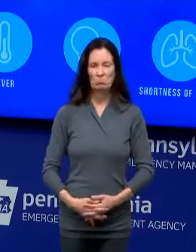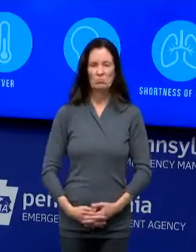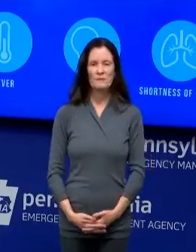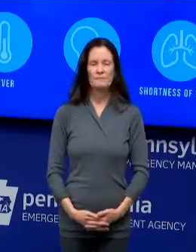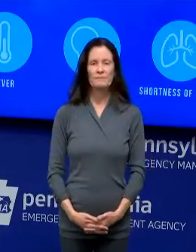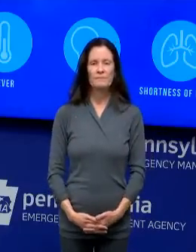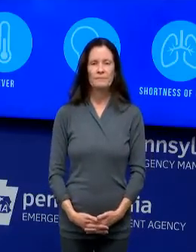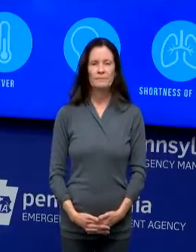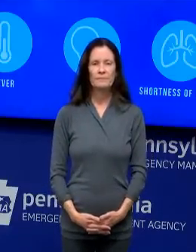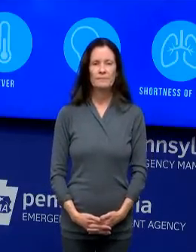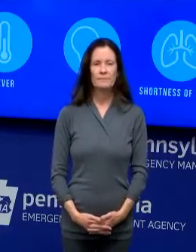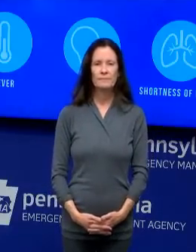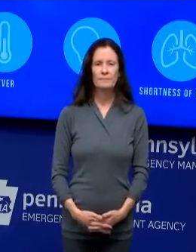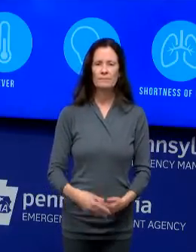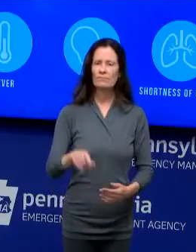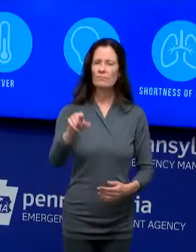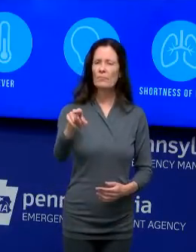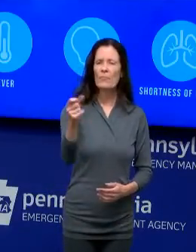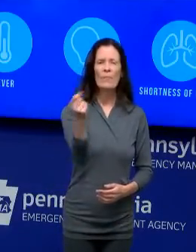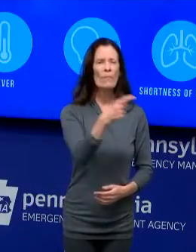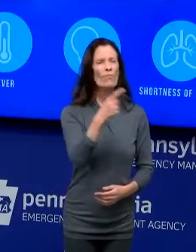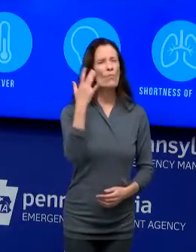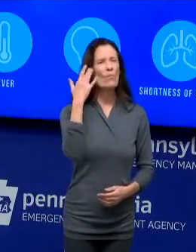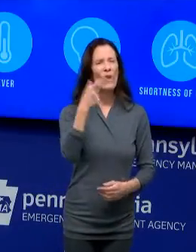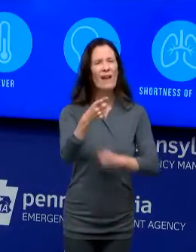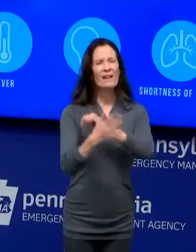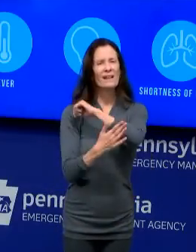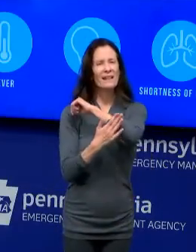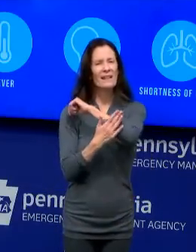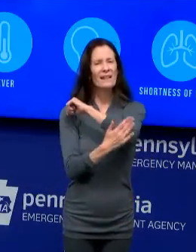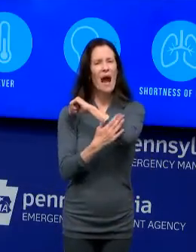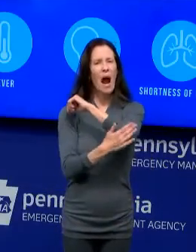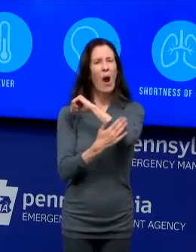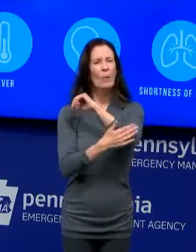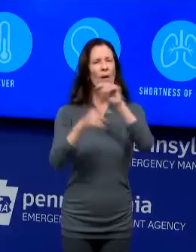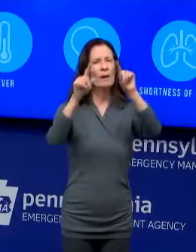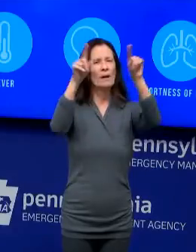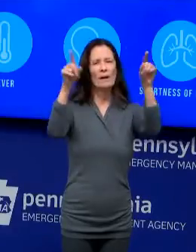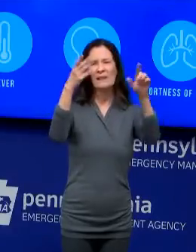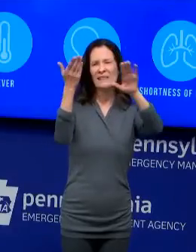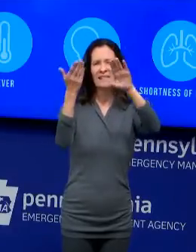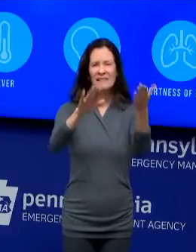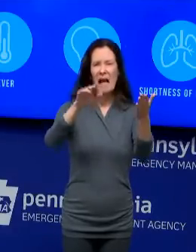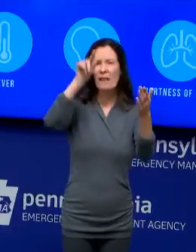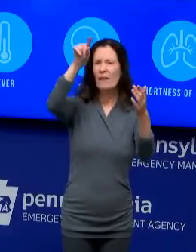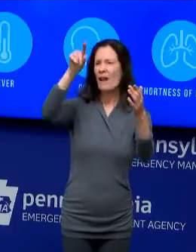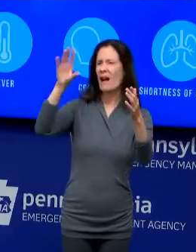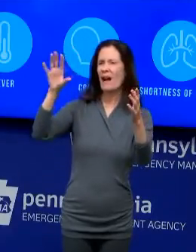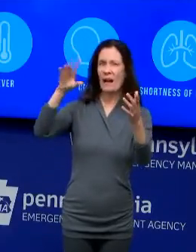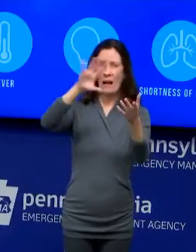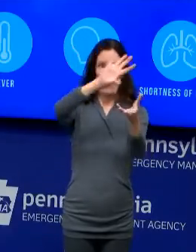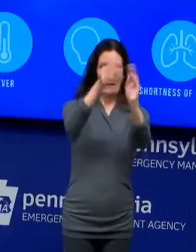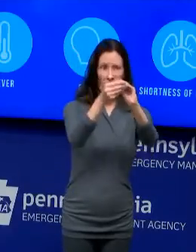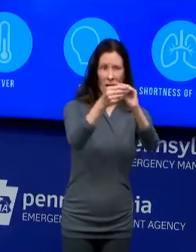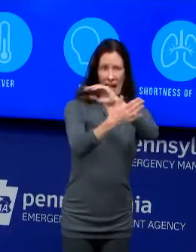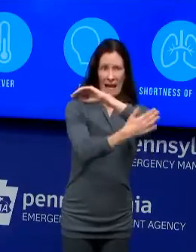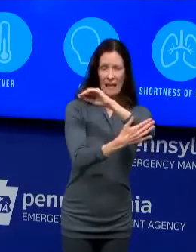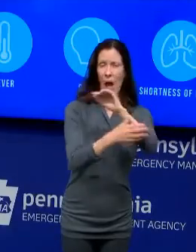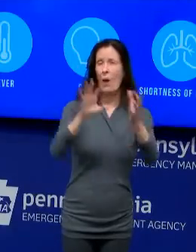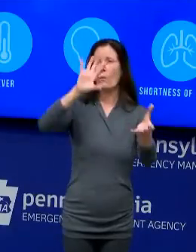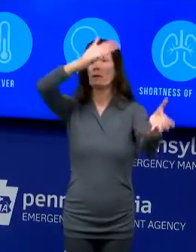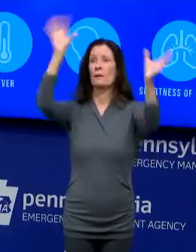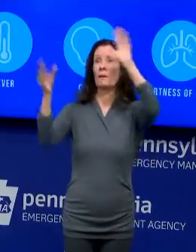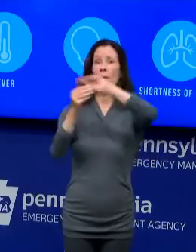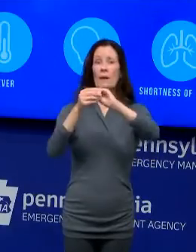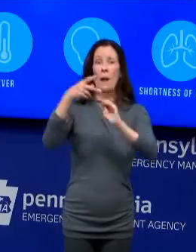county deaths and what counties are reporting themselves? Northampton County reported 30 deaths via the coroner's office on Wednesday. The state